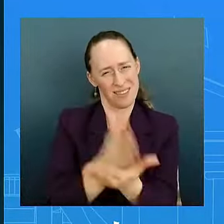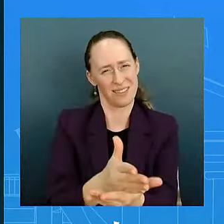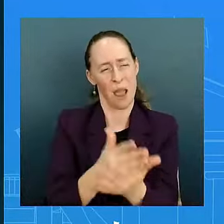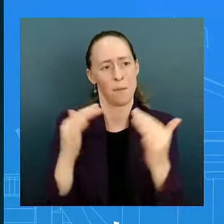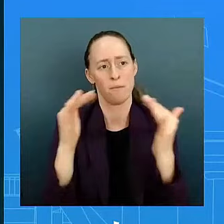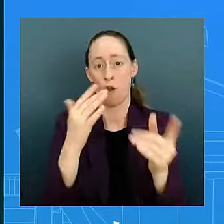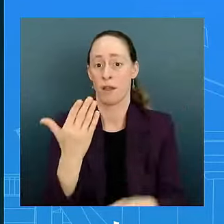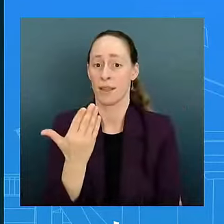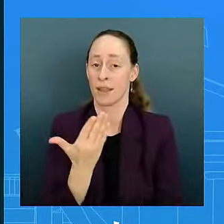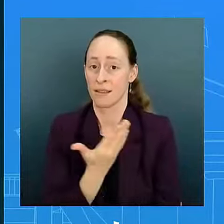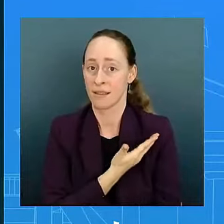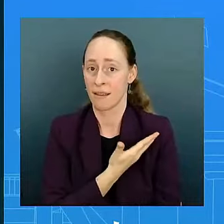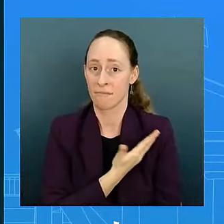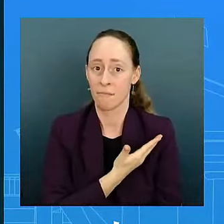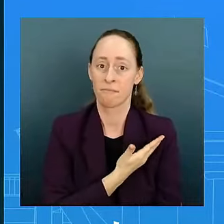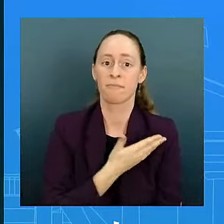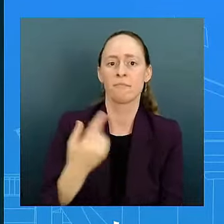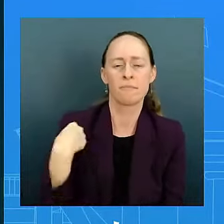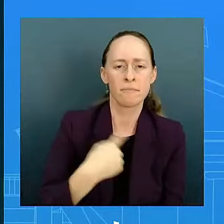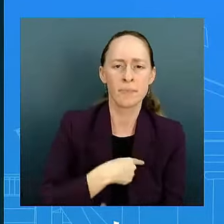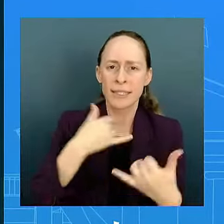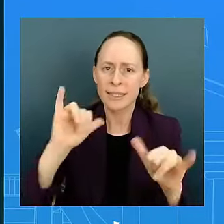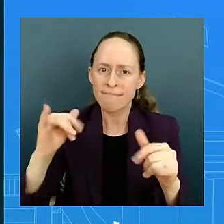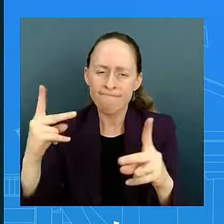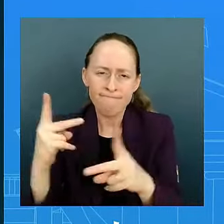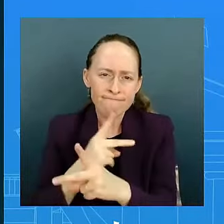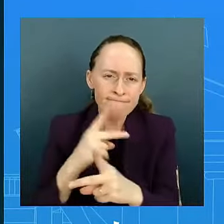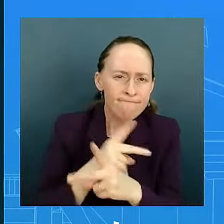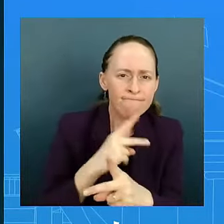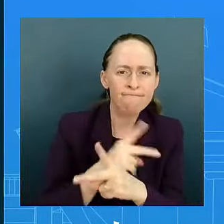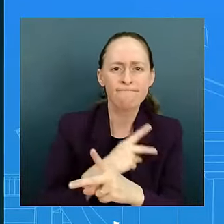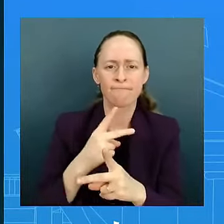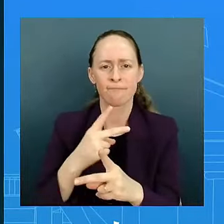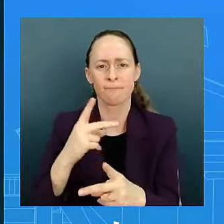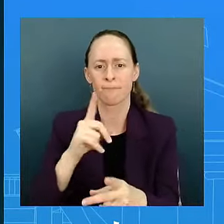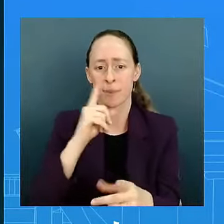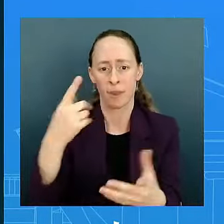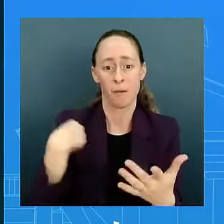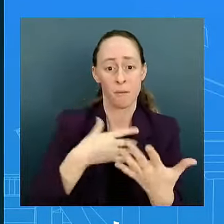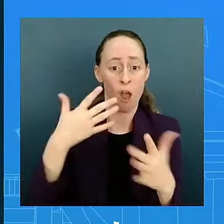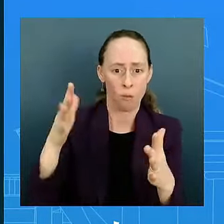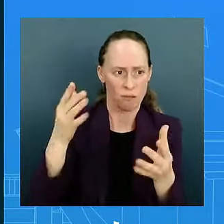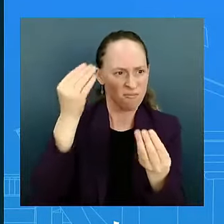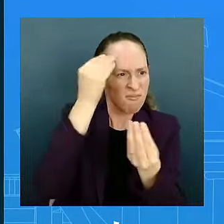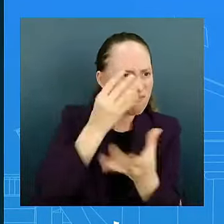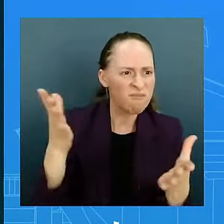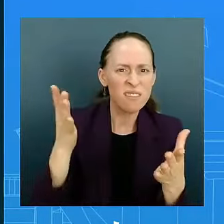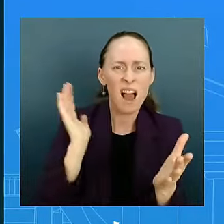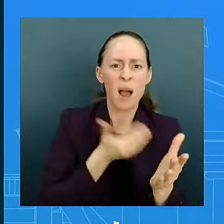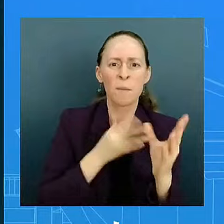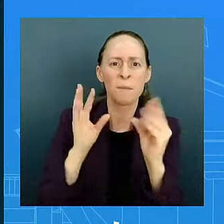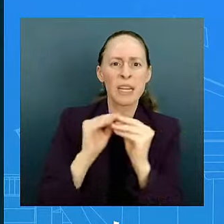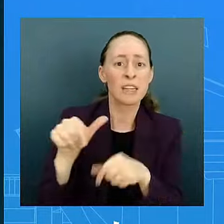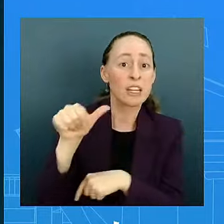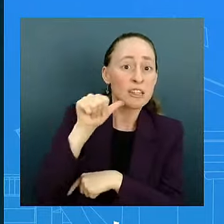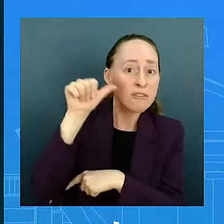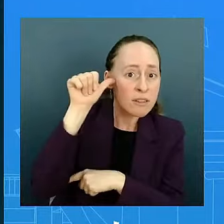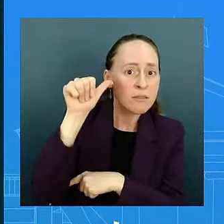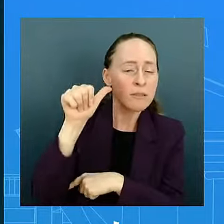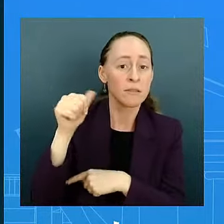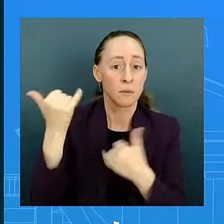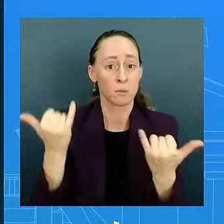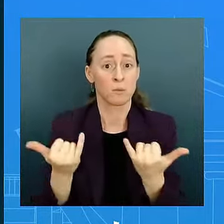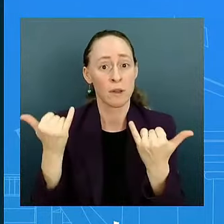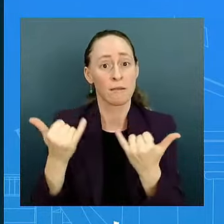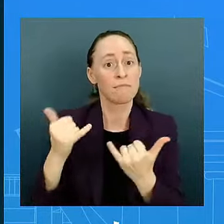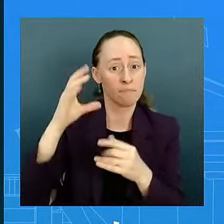also yesterday. And that's going to be our focus. It's not just the president and the vice president, it's also Secretary Blinken, it's his team that are having